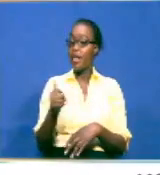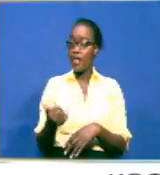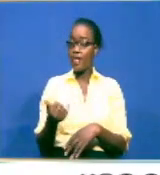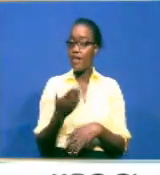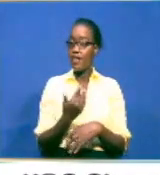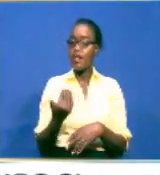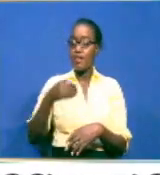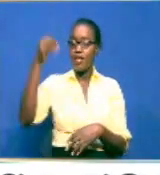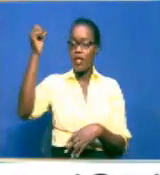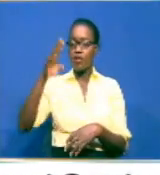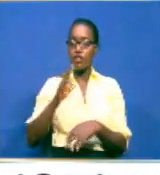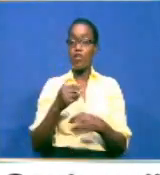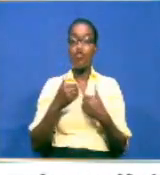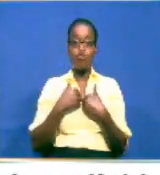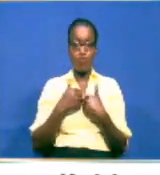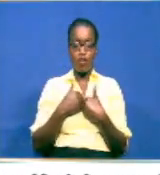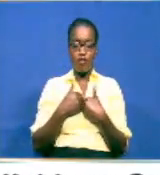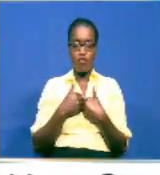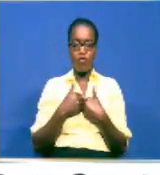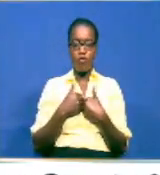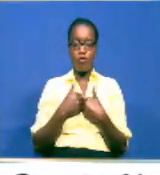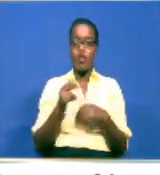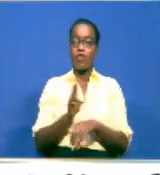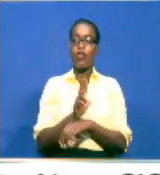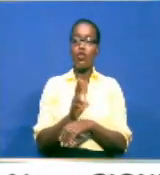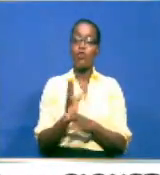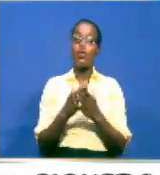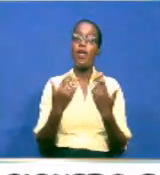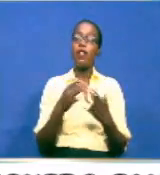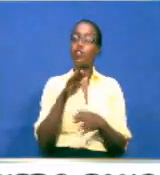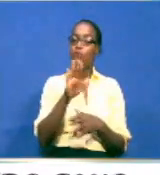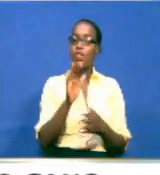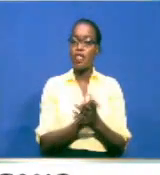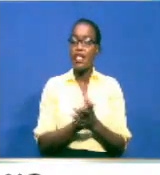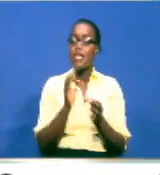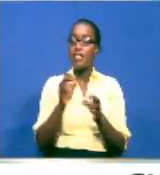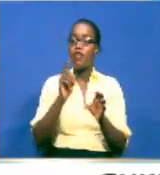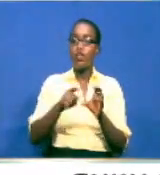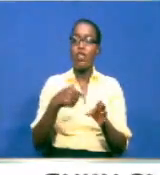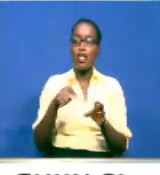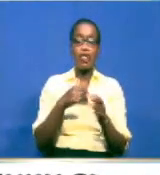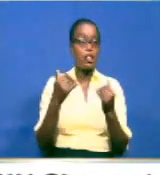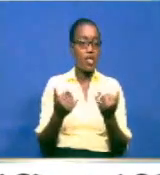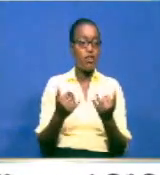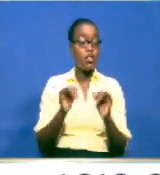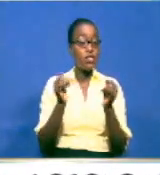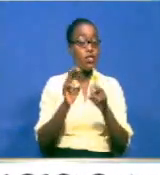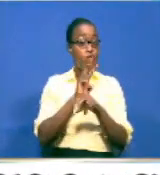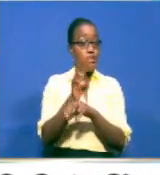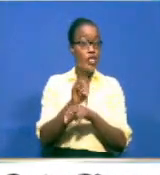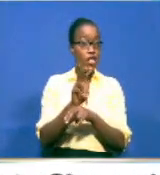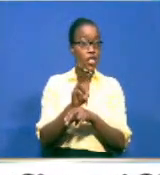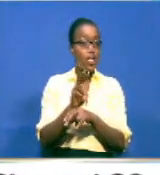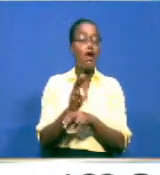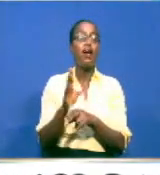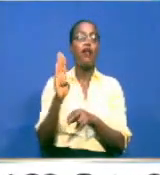any device that you have actually to use with your hands. In case you're joining us right now, this is News Check. I'm Ben Troy